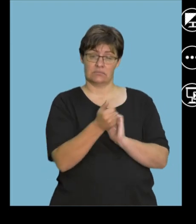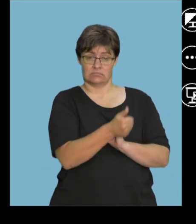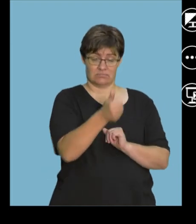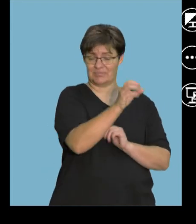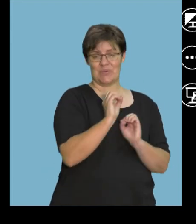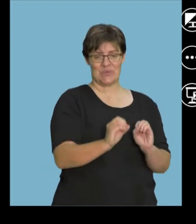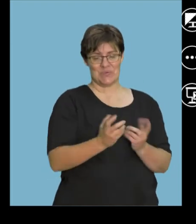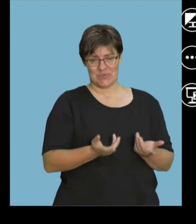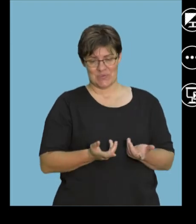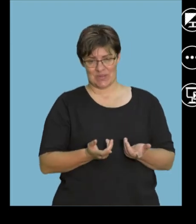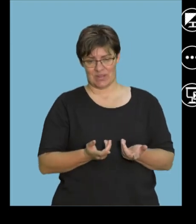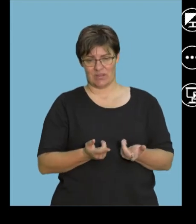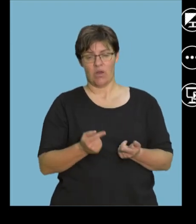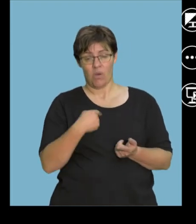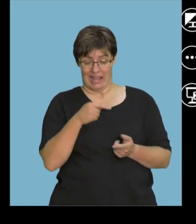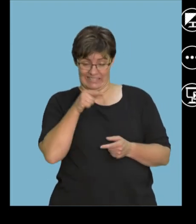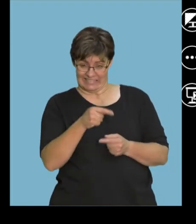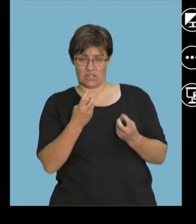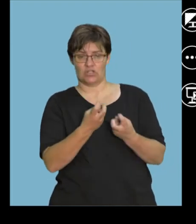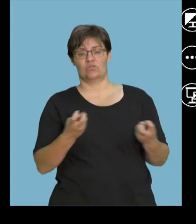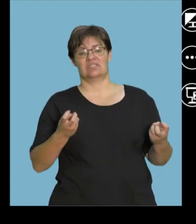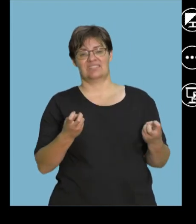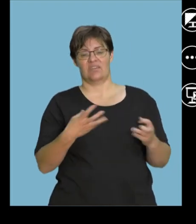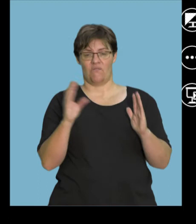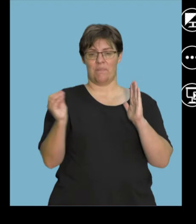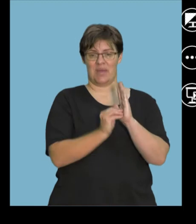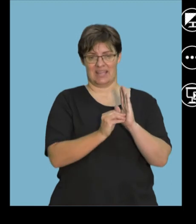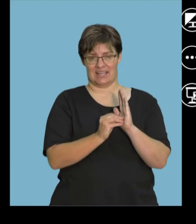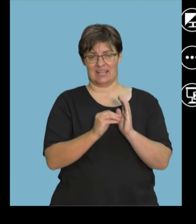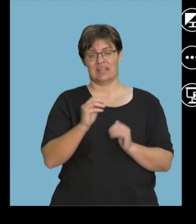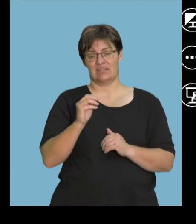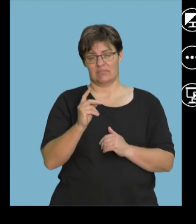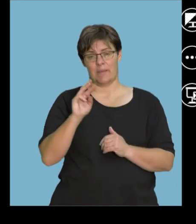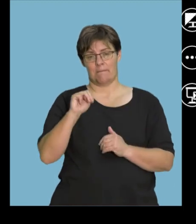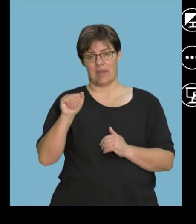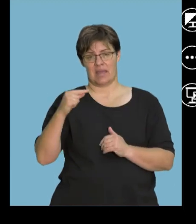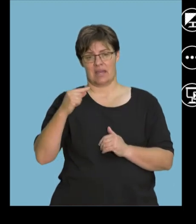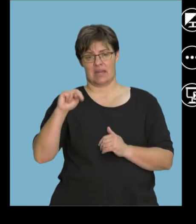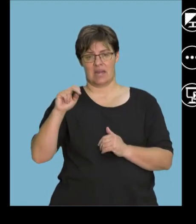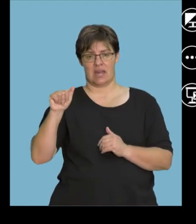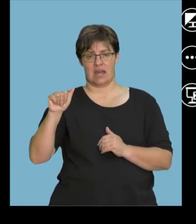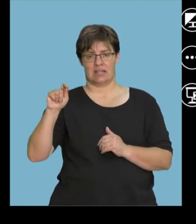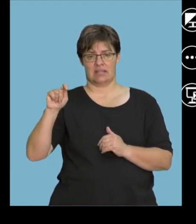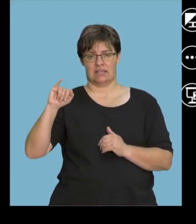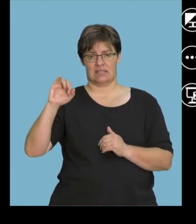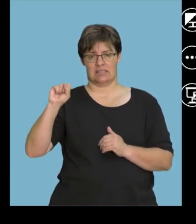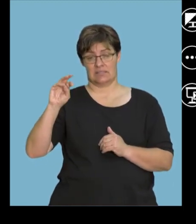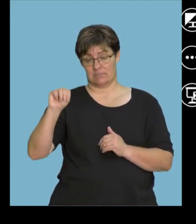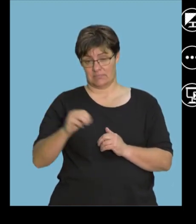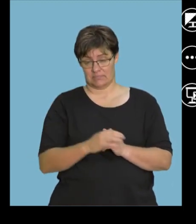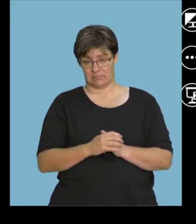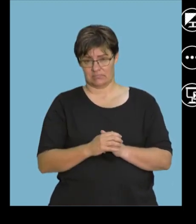domains, which is actually the source or the origin of magnetism, right? Let's move on